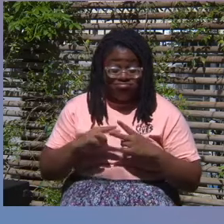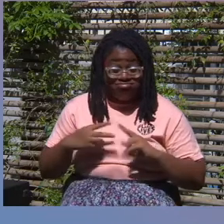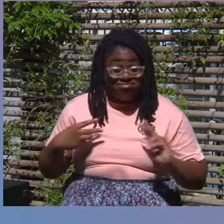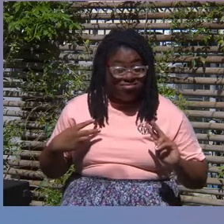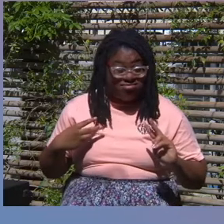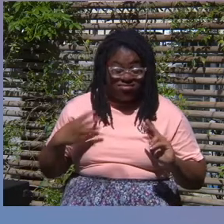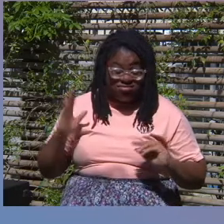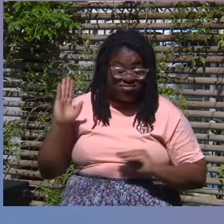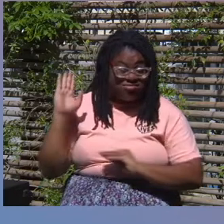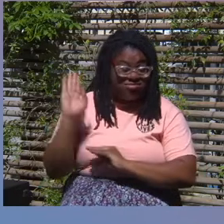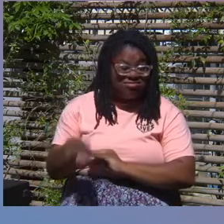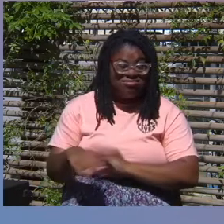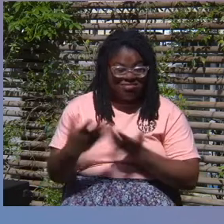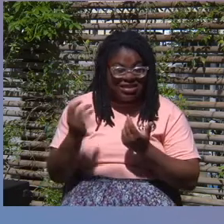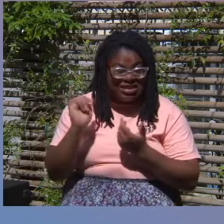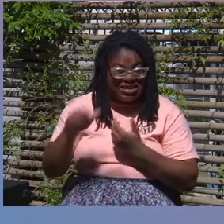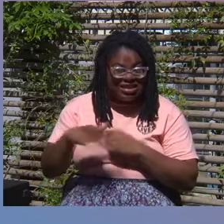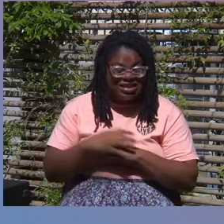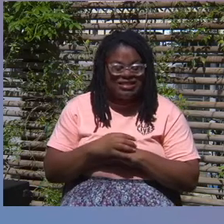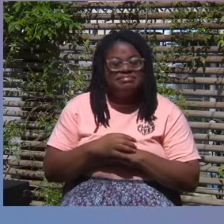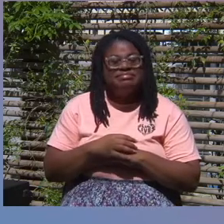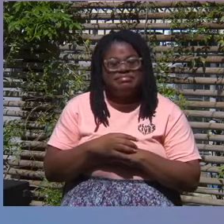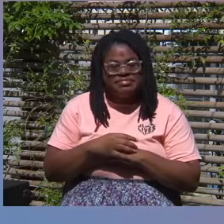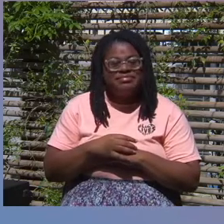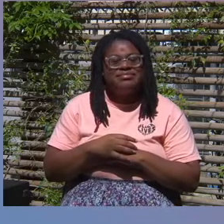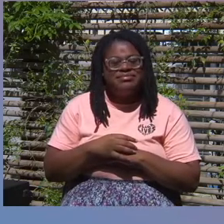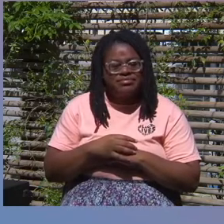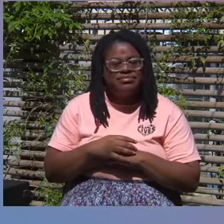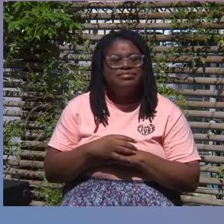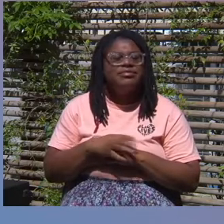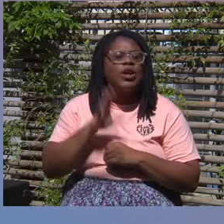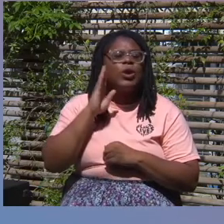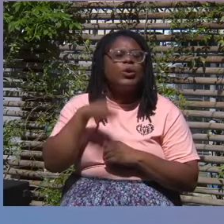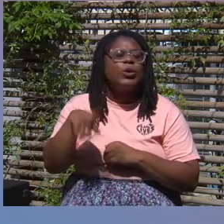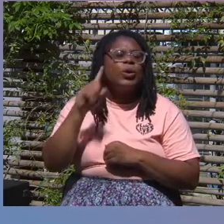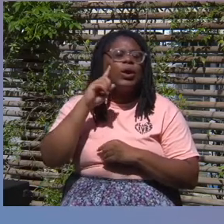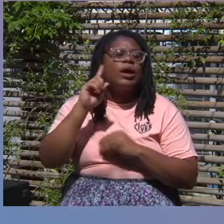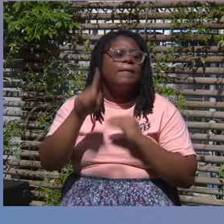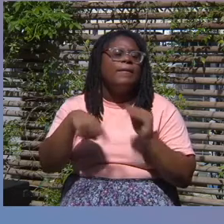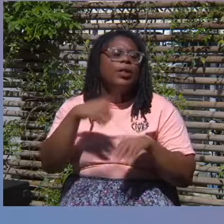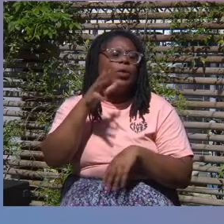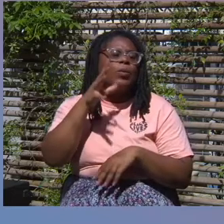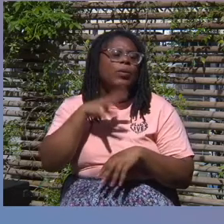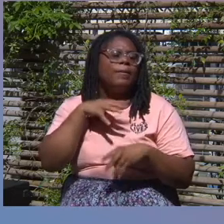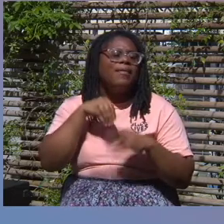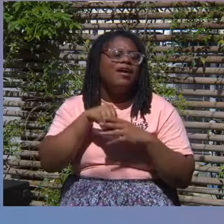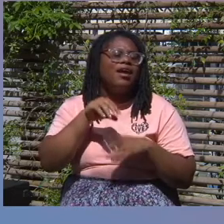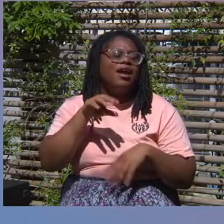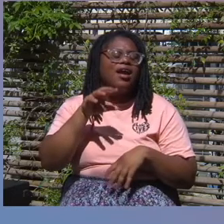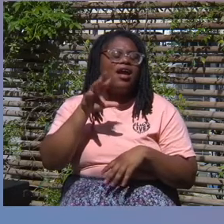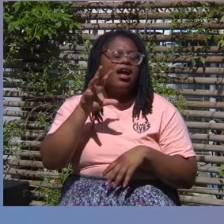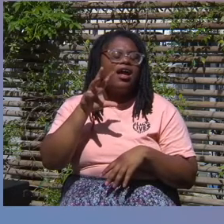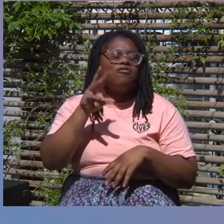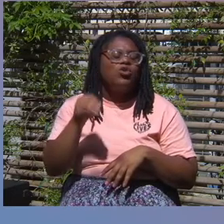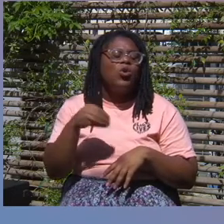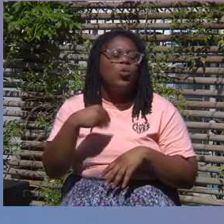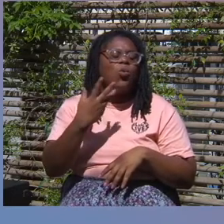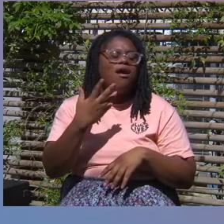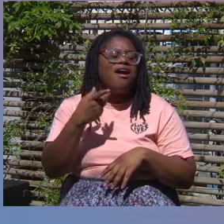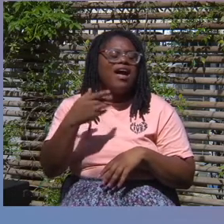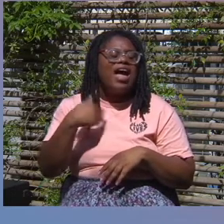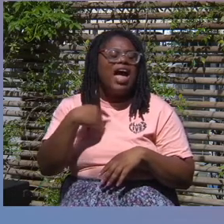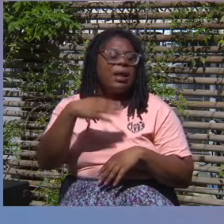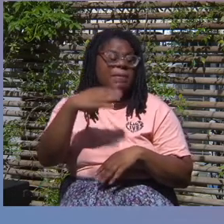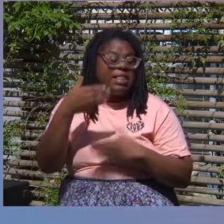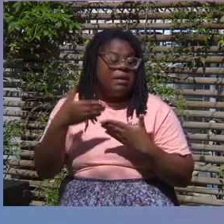DNA all the way. All the way. I know y'all heard about that woman in Africa, white woman had a black baby and they were trying to